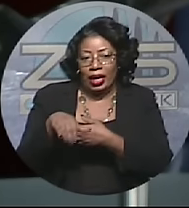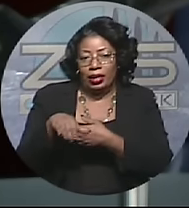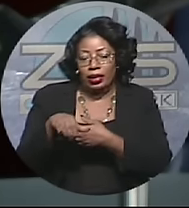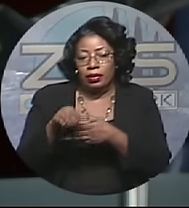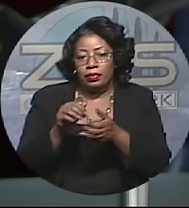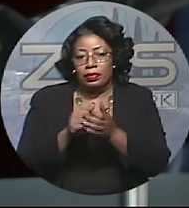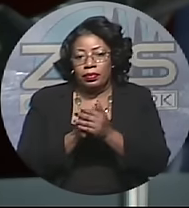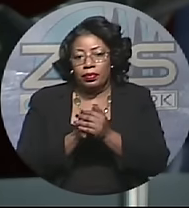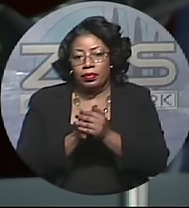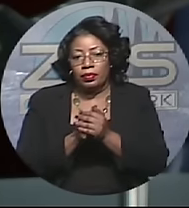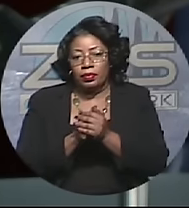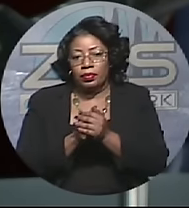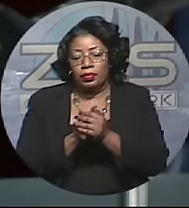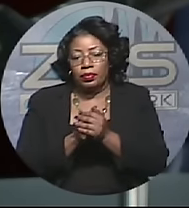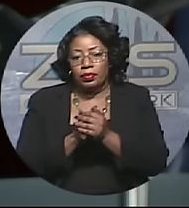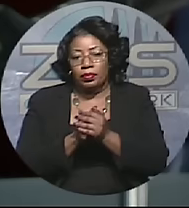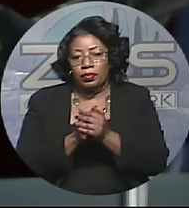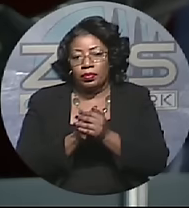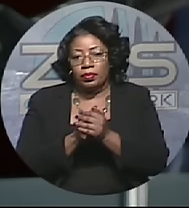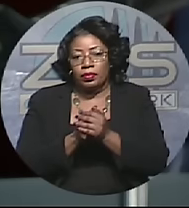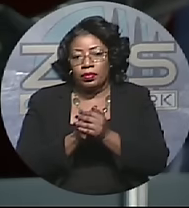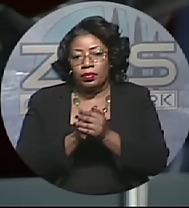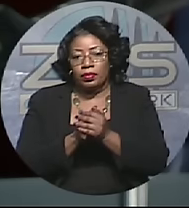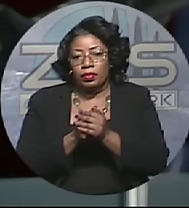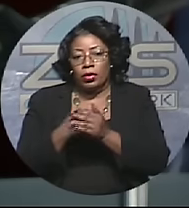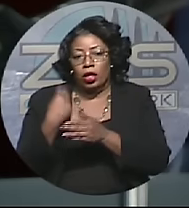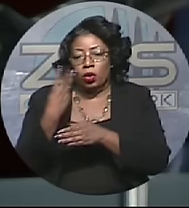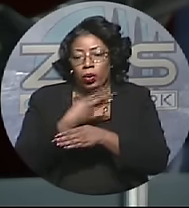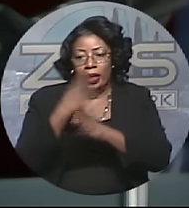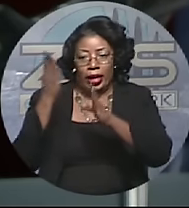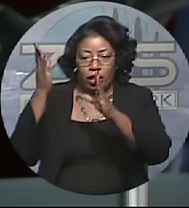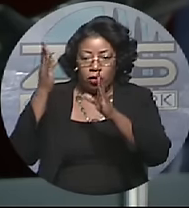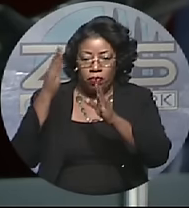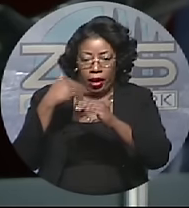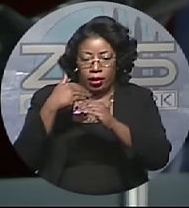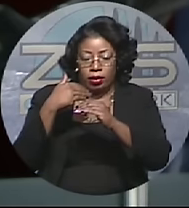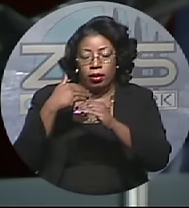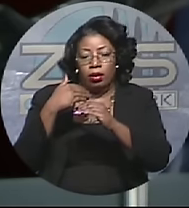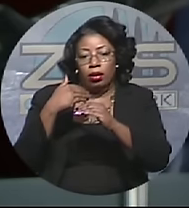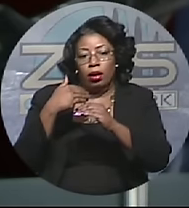So certainly we would expect our customers to